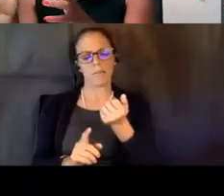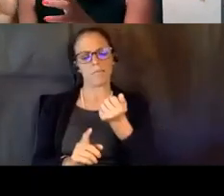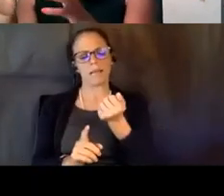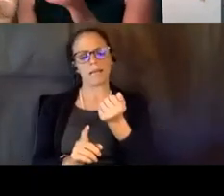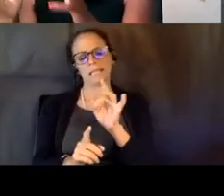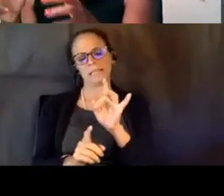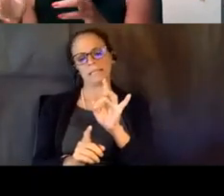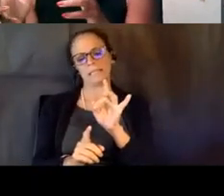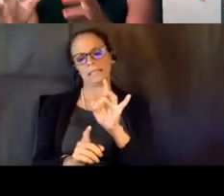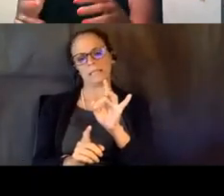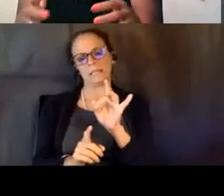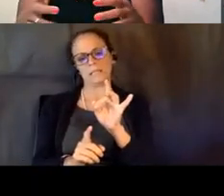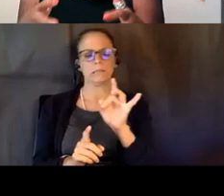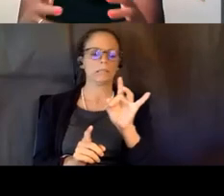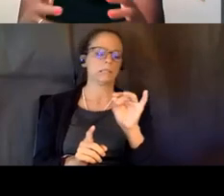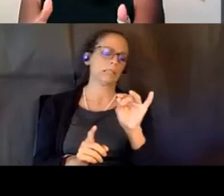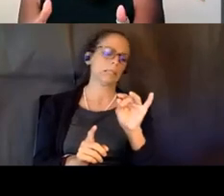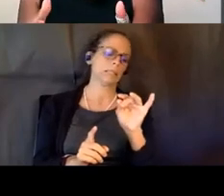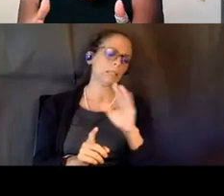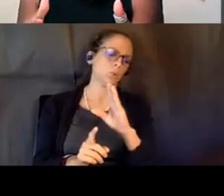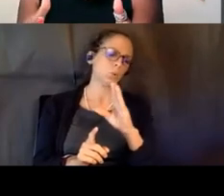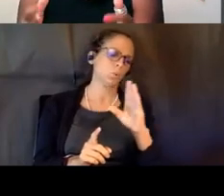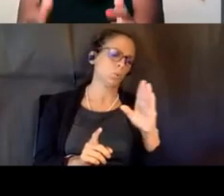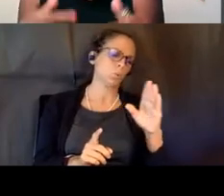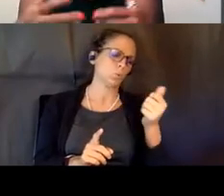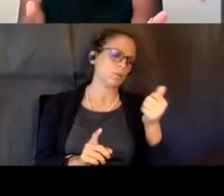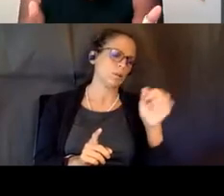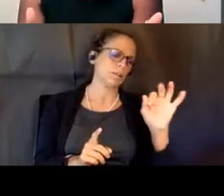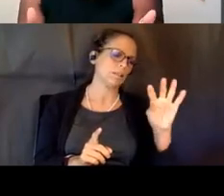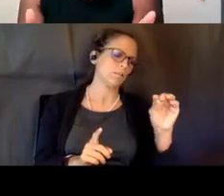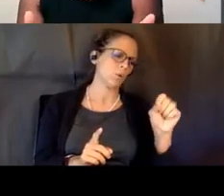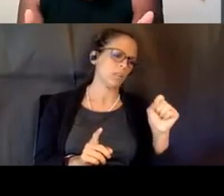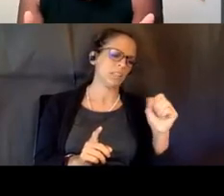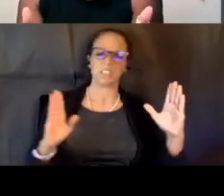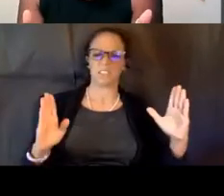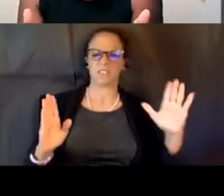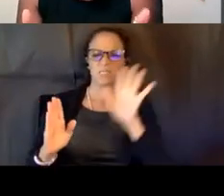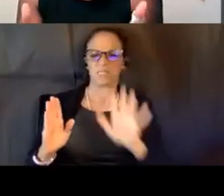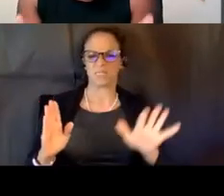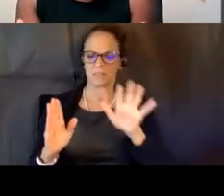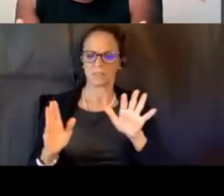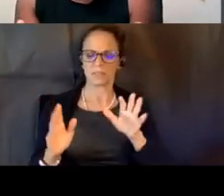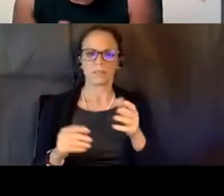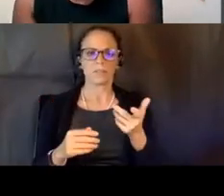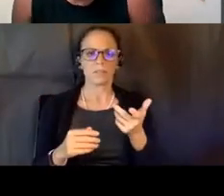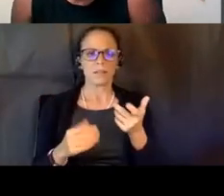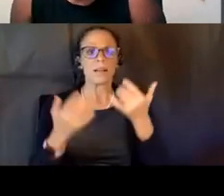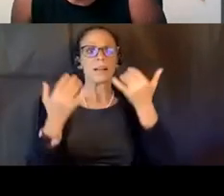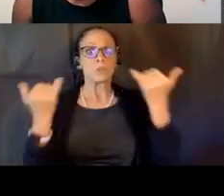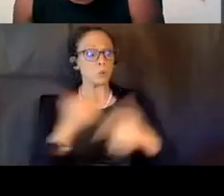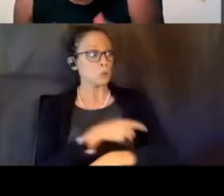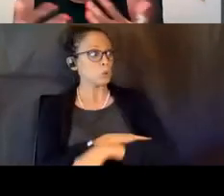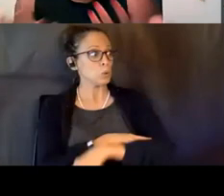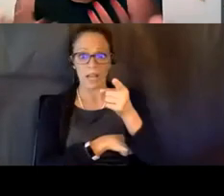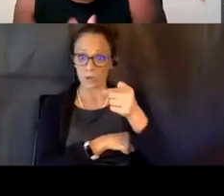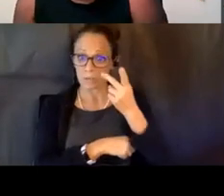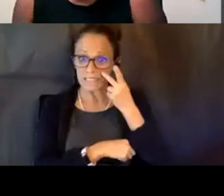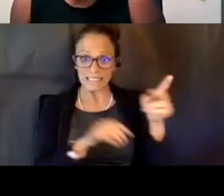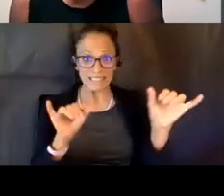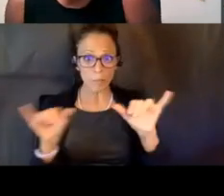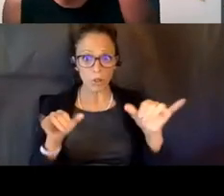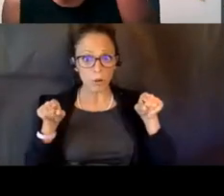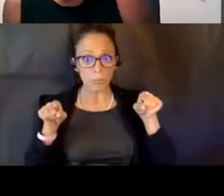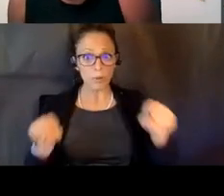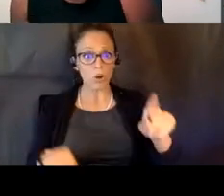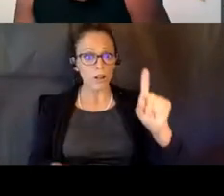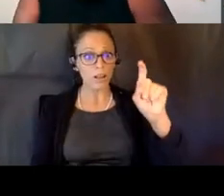want to think about our current context and how you see those parallels happening today. Ooh. And if you could give us some